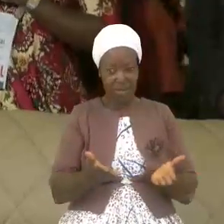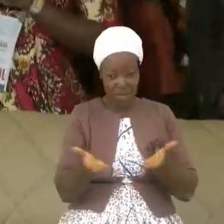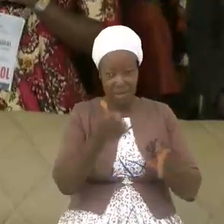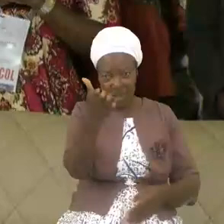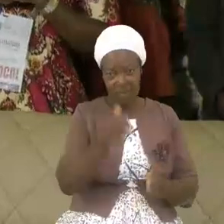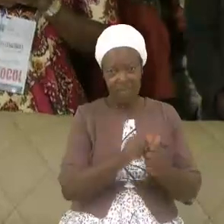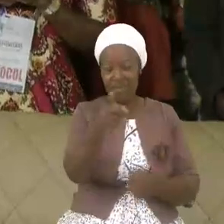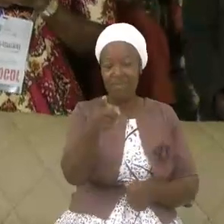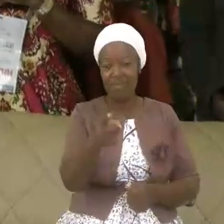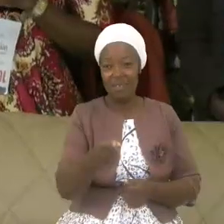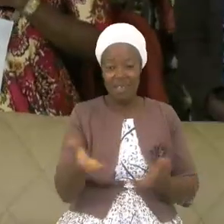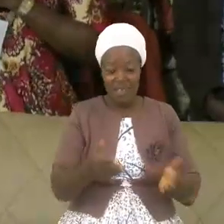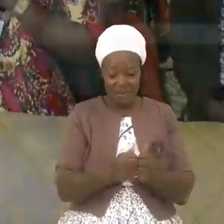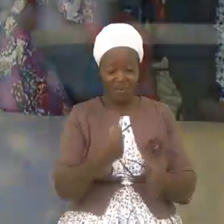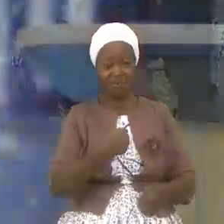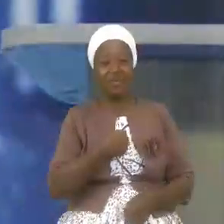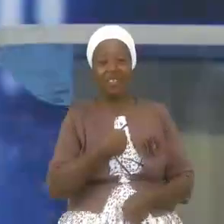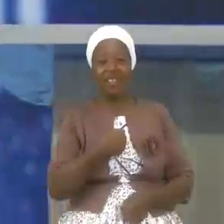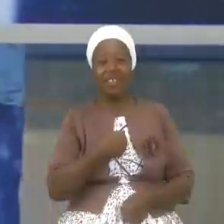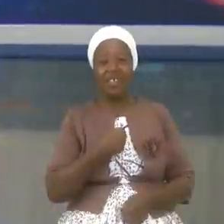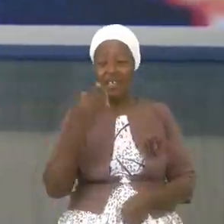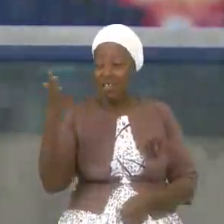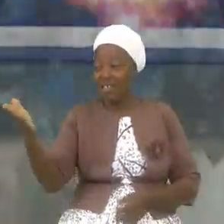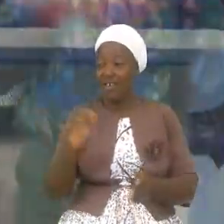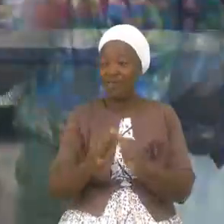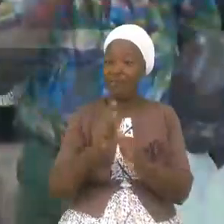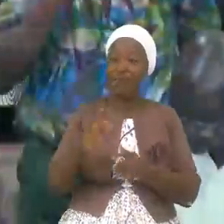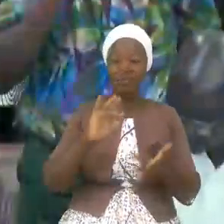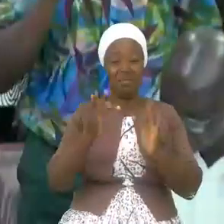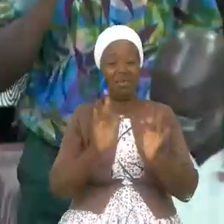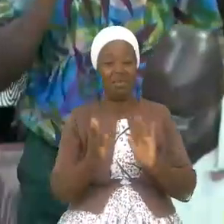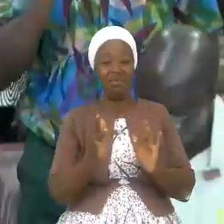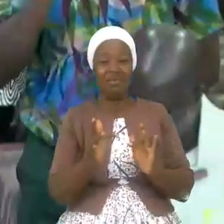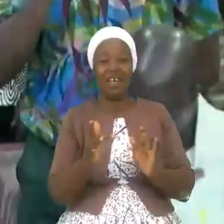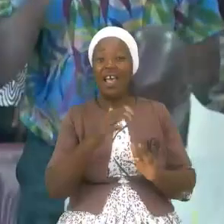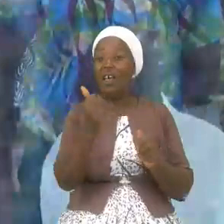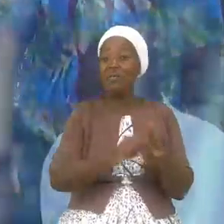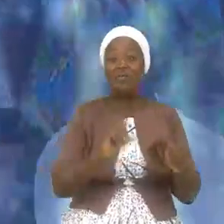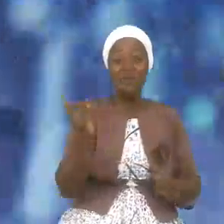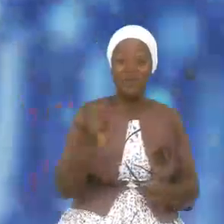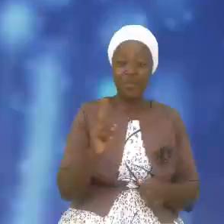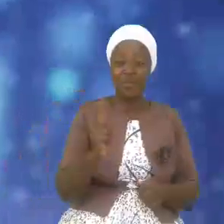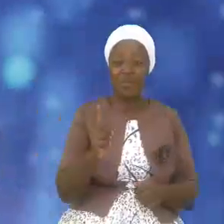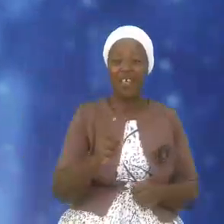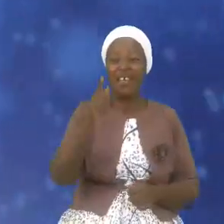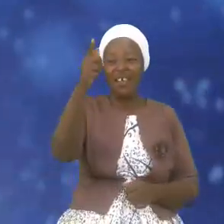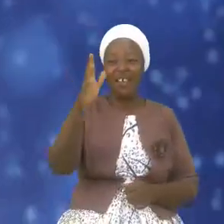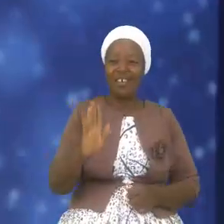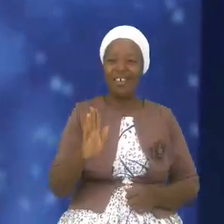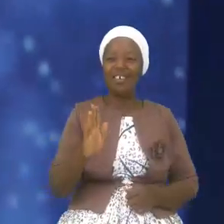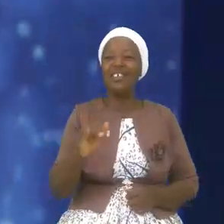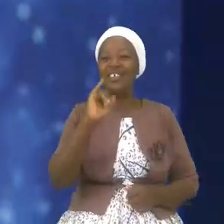people online, everywhere. God is here. God